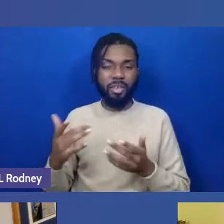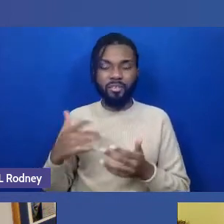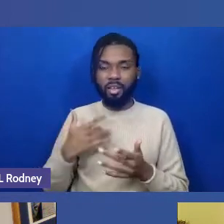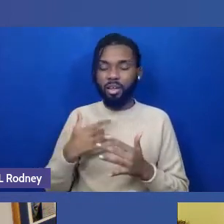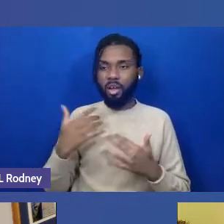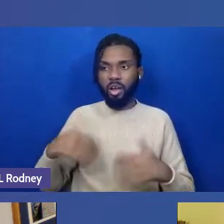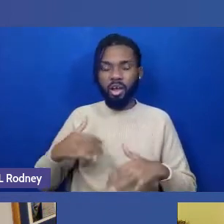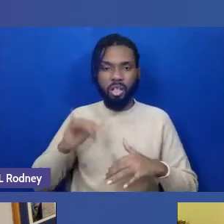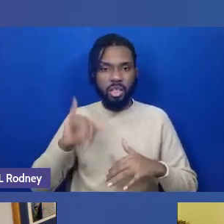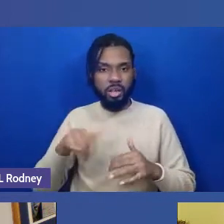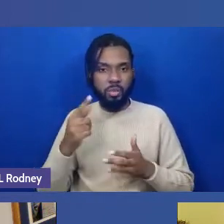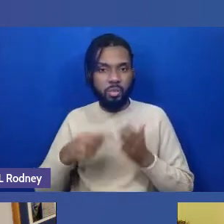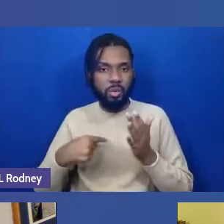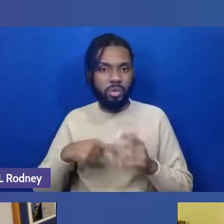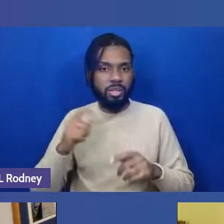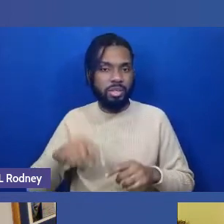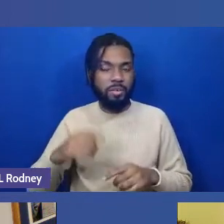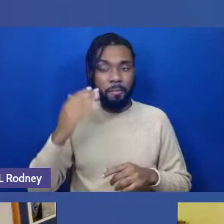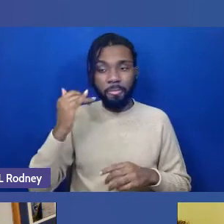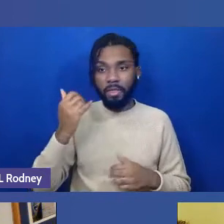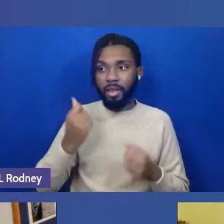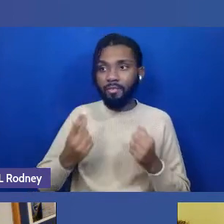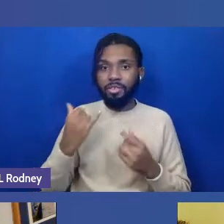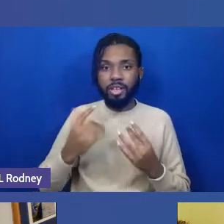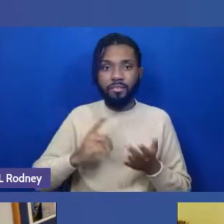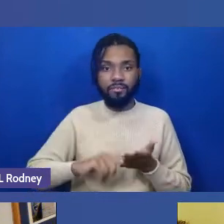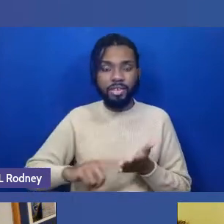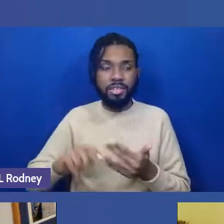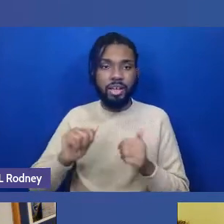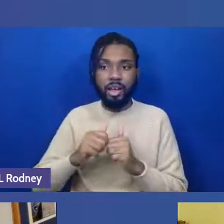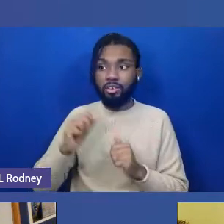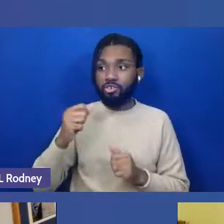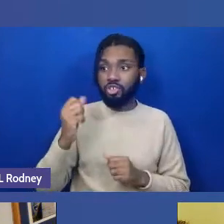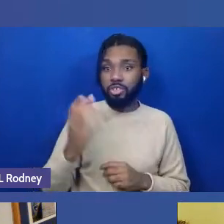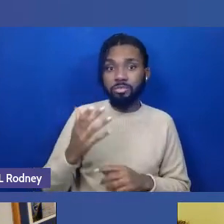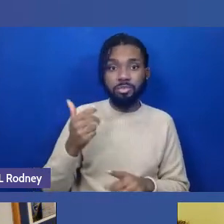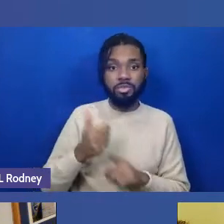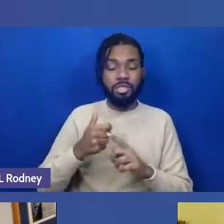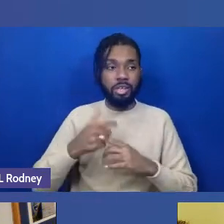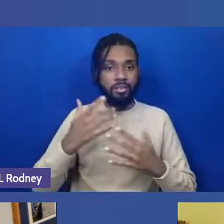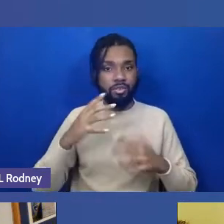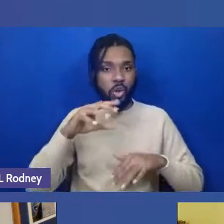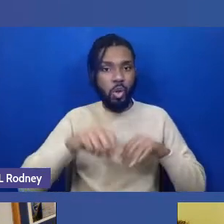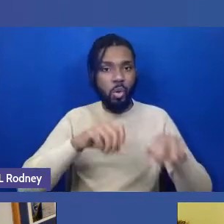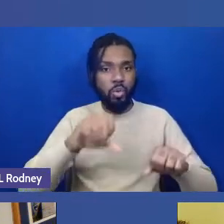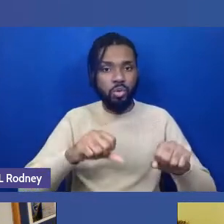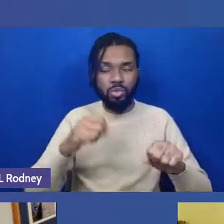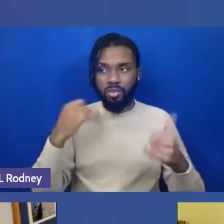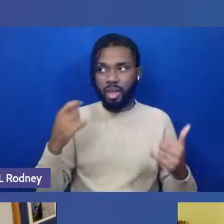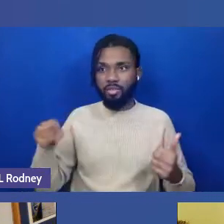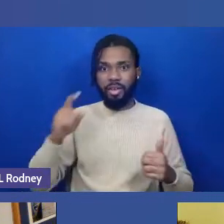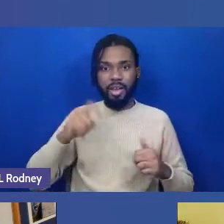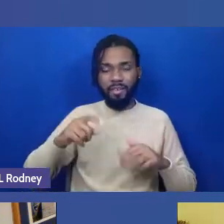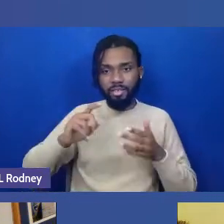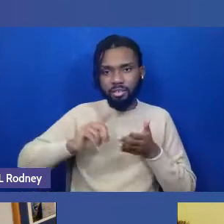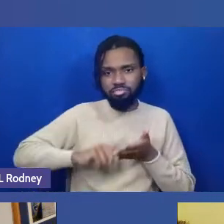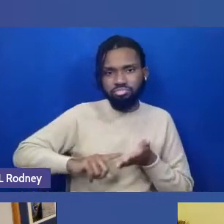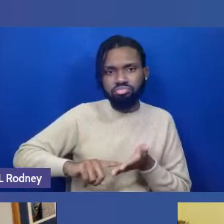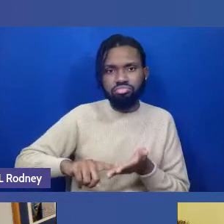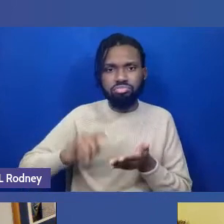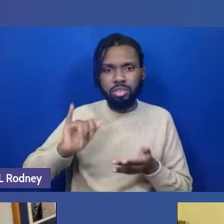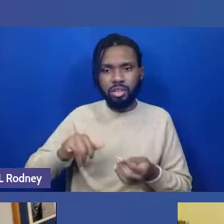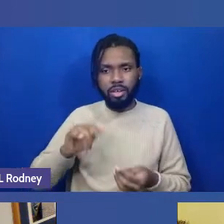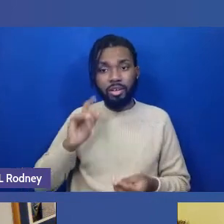we need because everyone's like investigating now how Shakespeare's colonial. And so they actually have to examine these things. And so